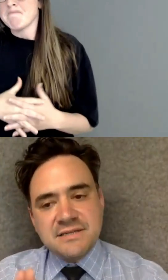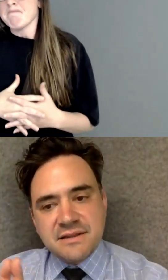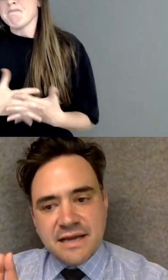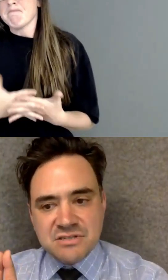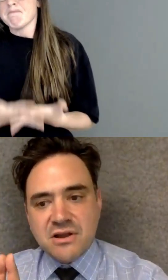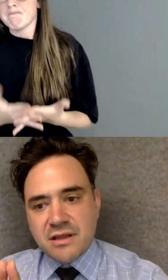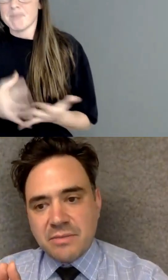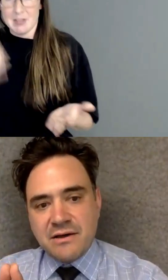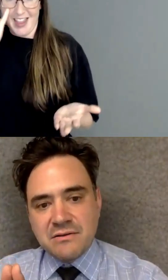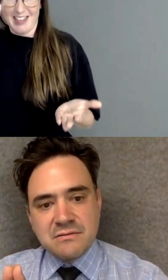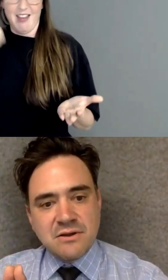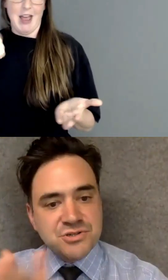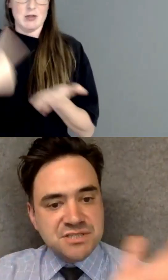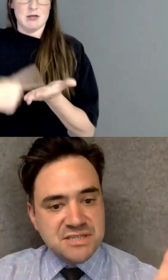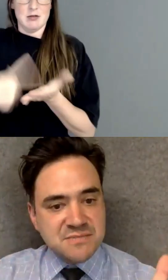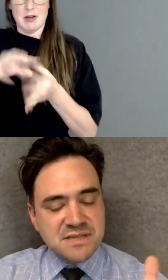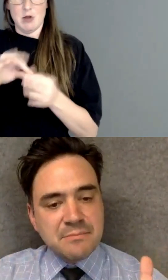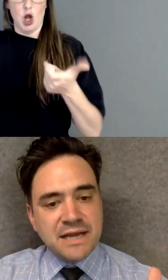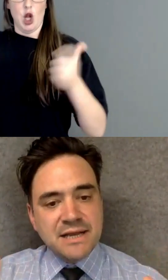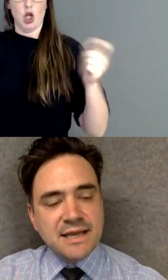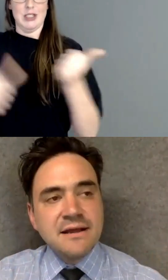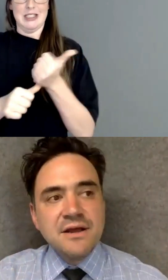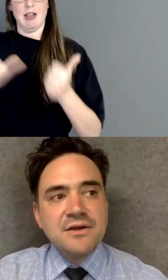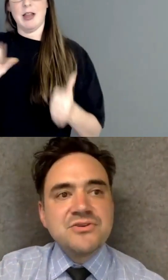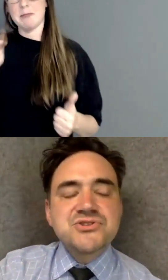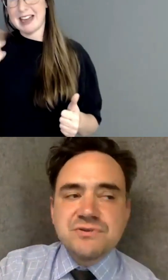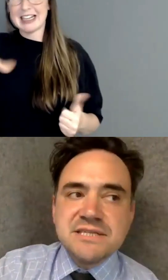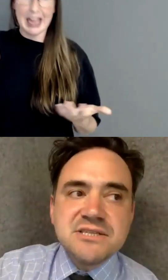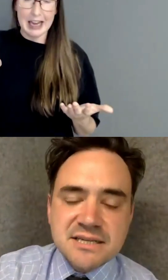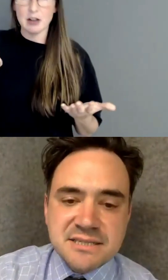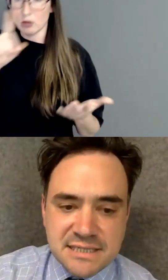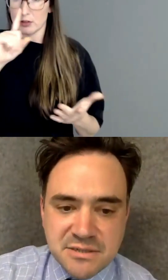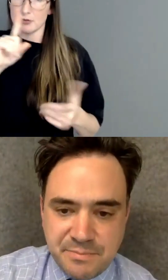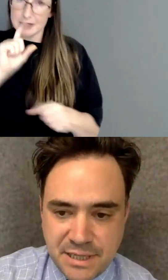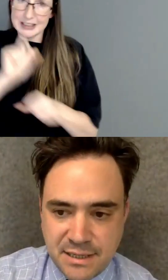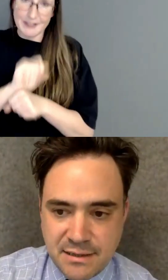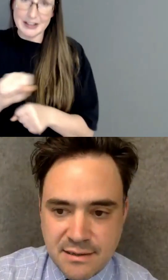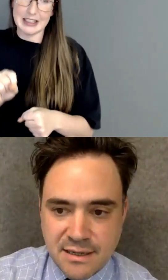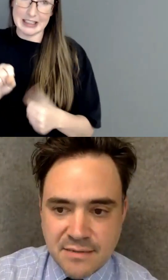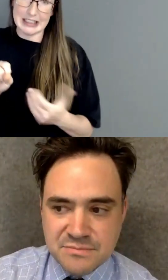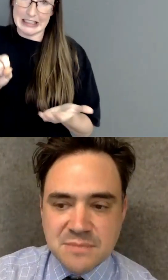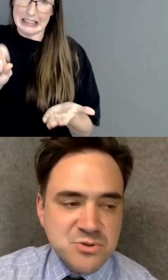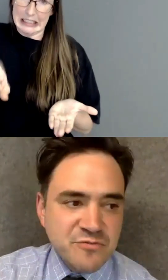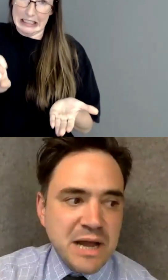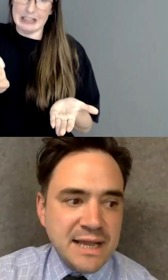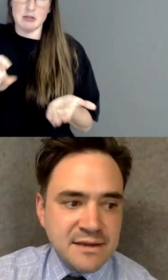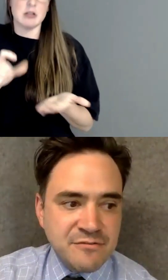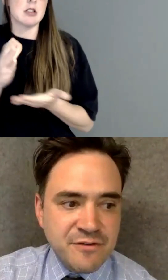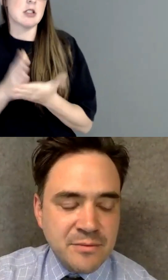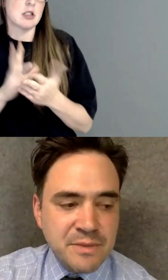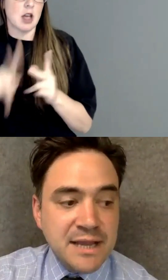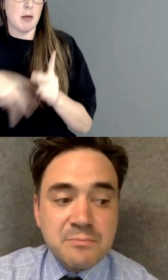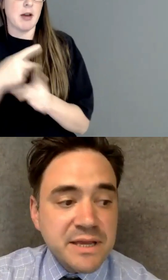the idea that I was talking about larger systems like Medicaid, there certainly does need to be some sort of